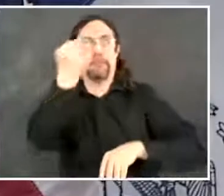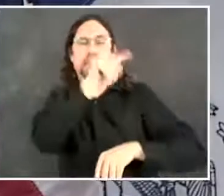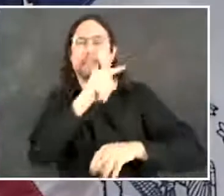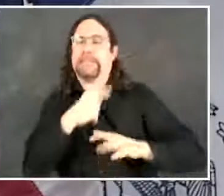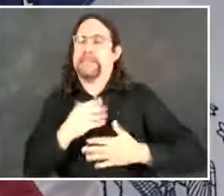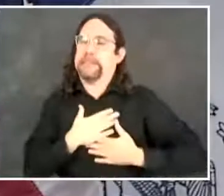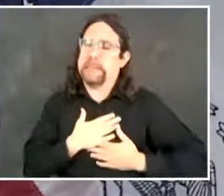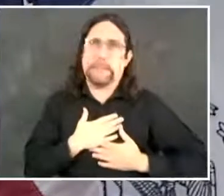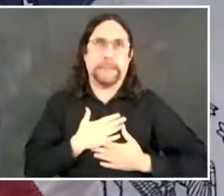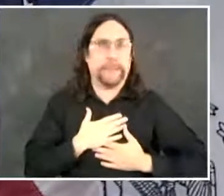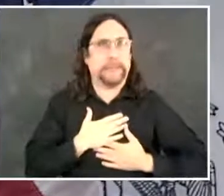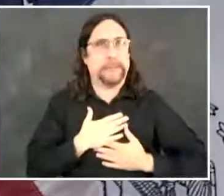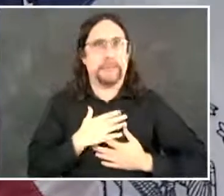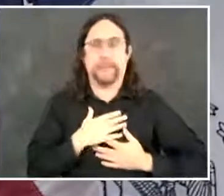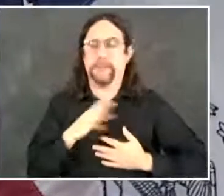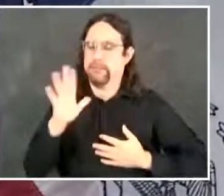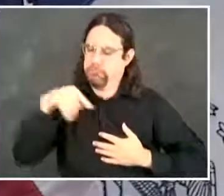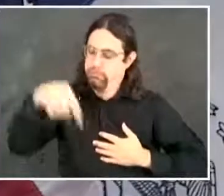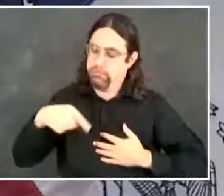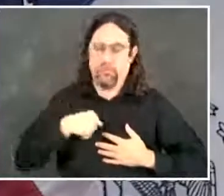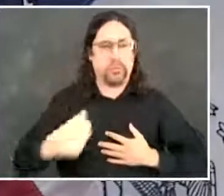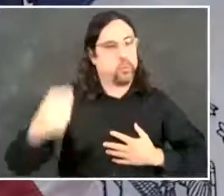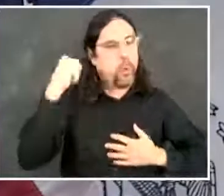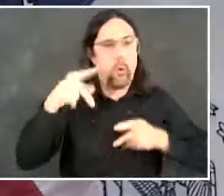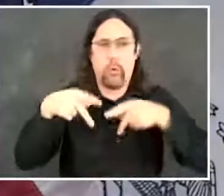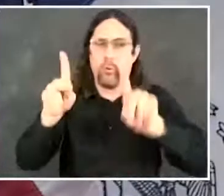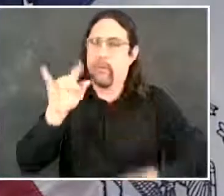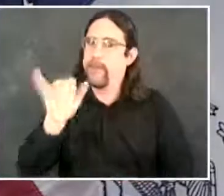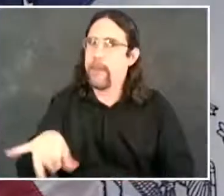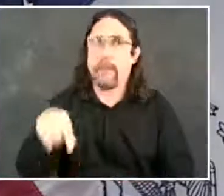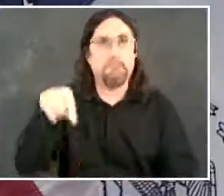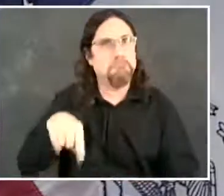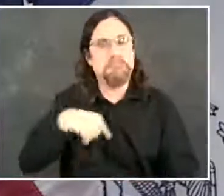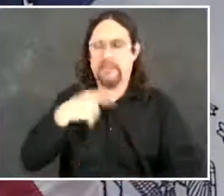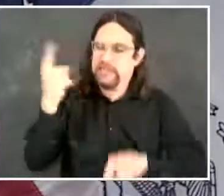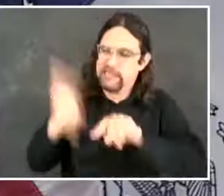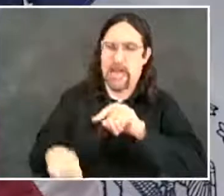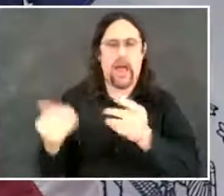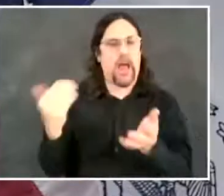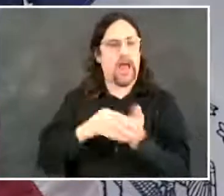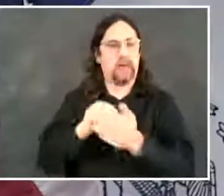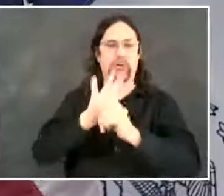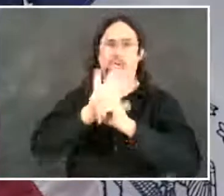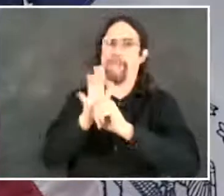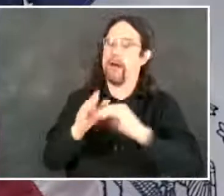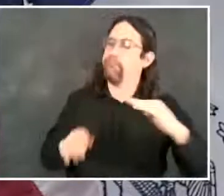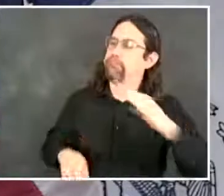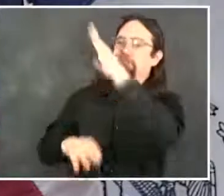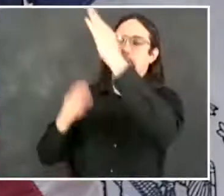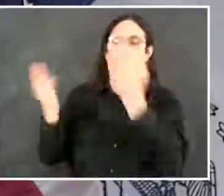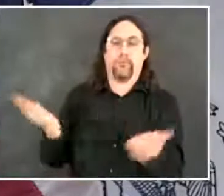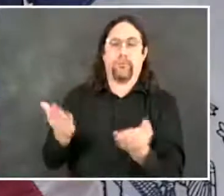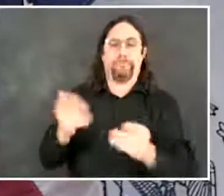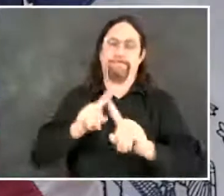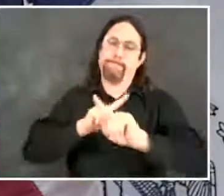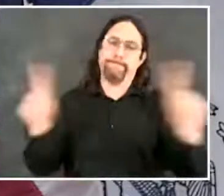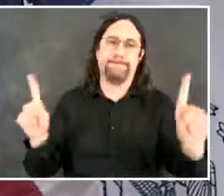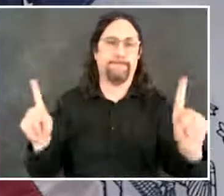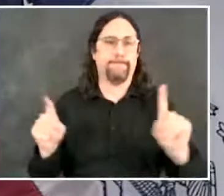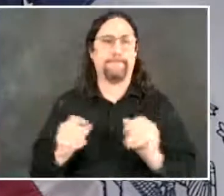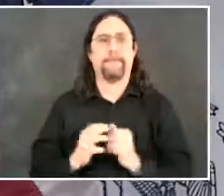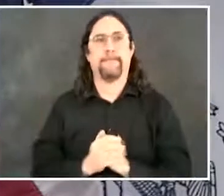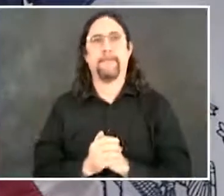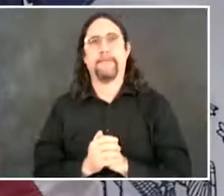to exactly what we want in a way of normalcy. Won't be exactly perfect every day, obviously. There'll be some ups and downs. But what I